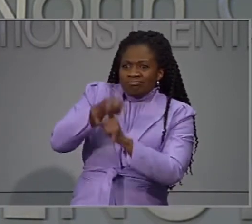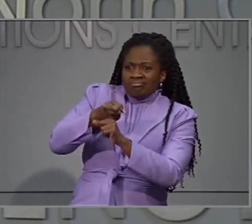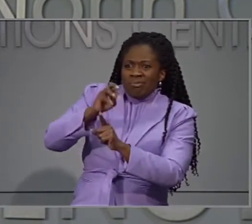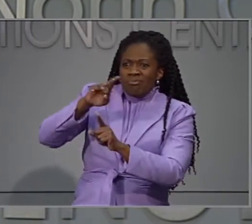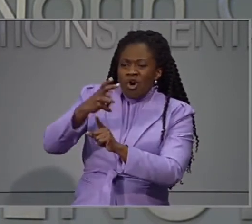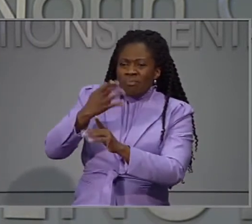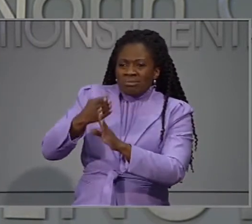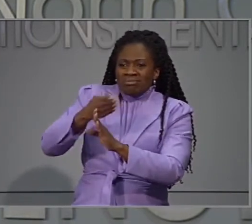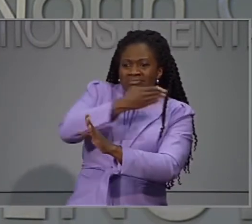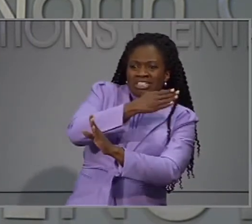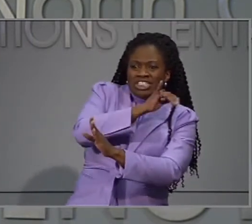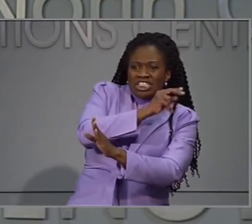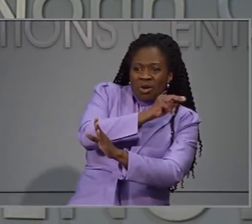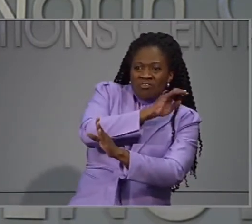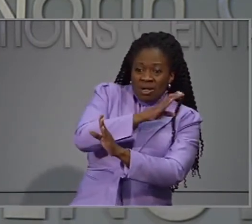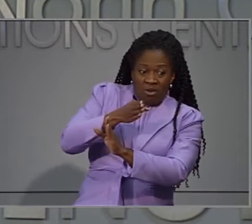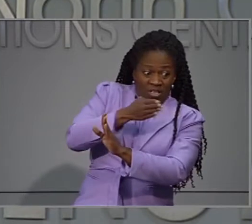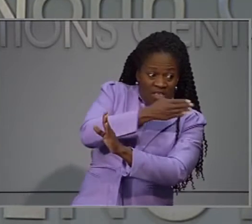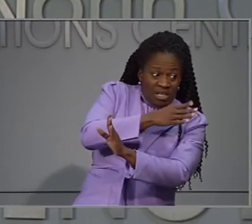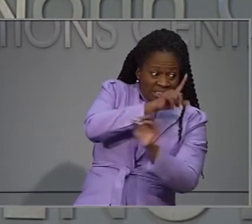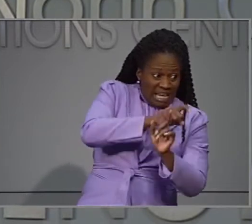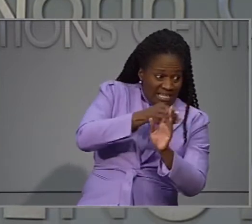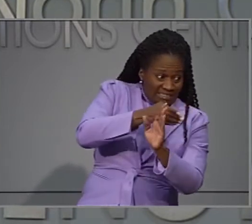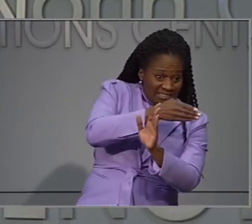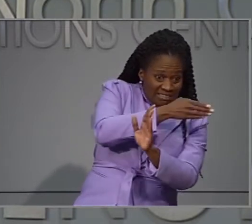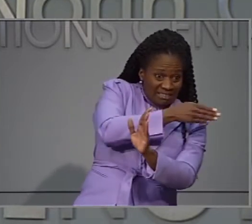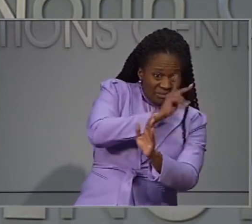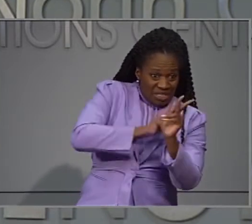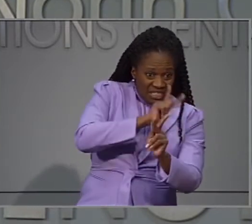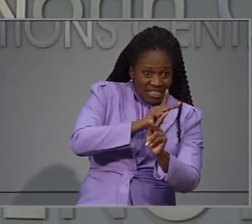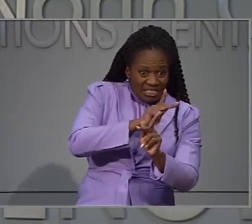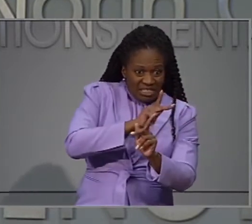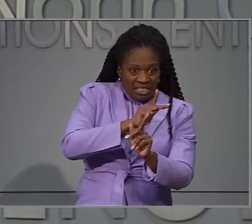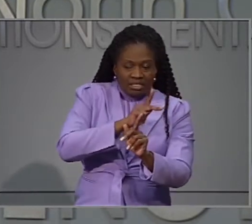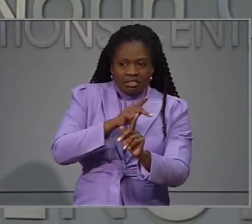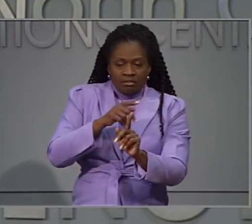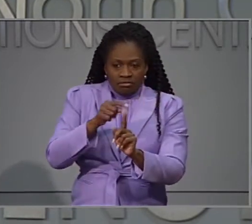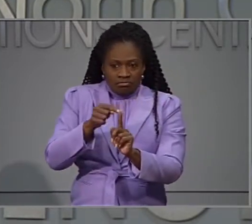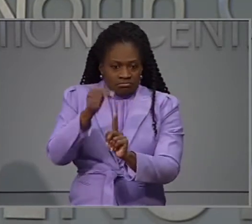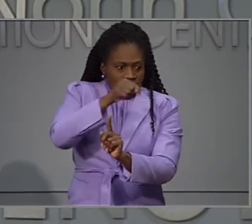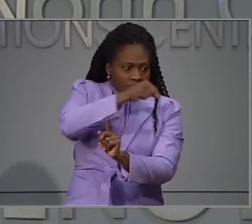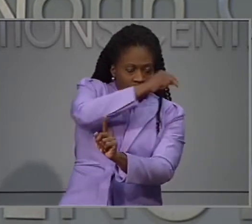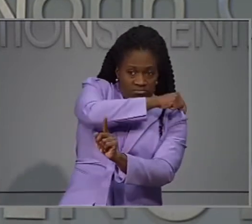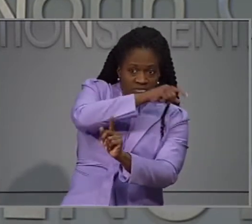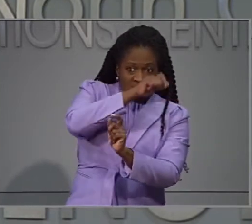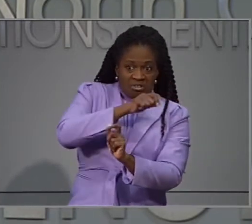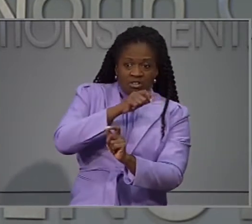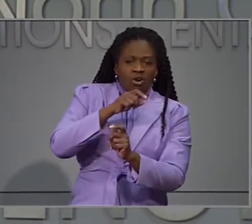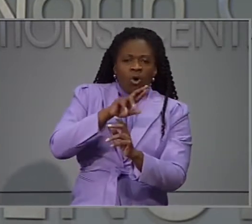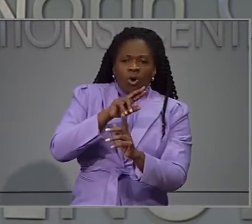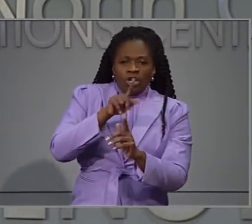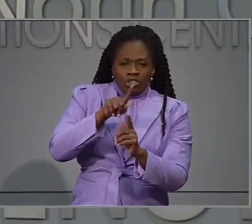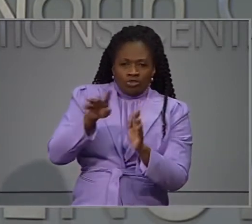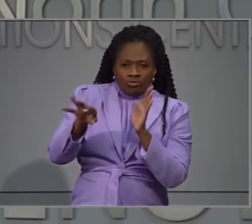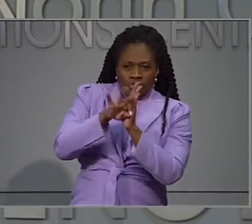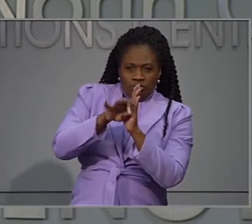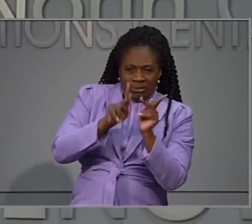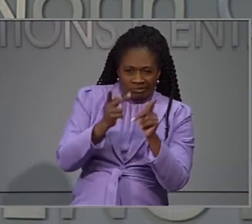severe respiratory illness that was going around? And is anyone allowed to come in the health department to get tested, or are you curating and choosing those